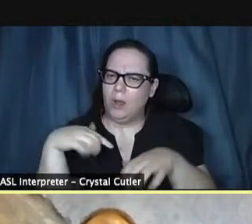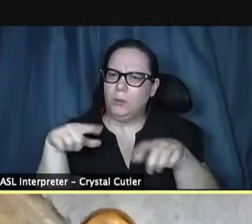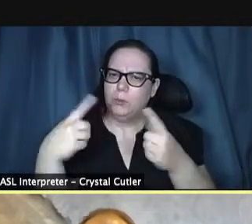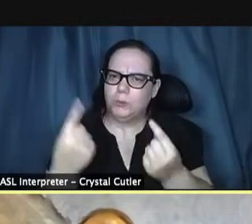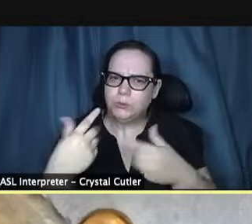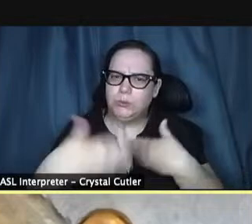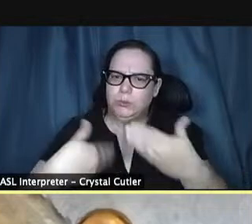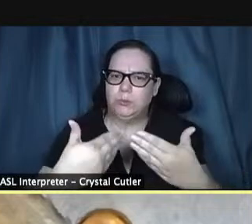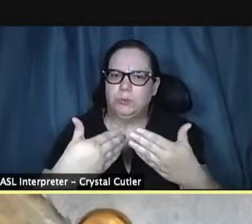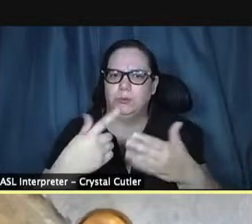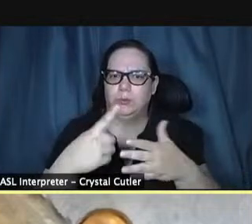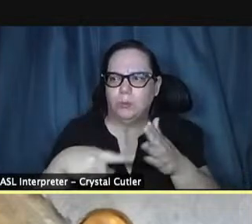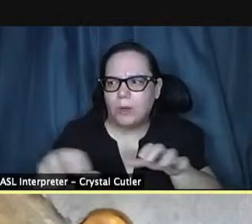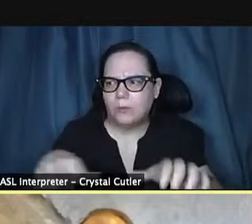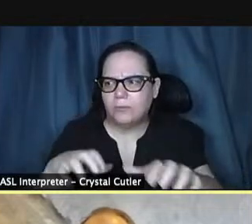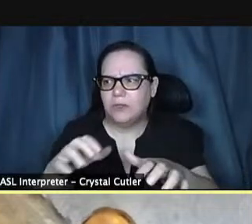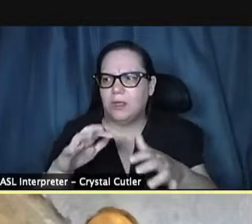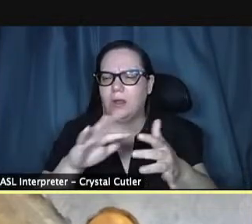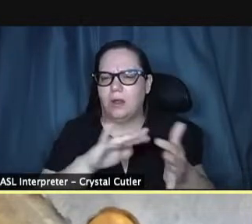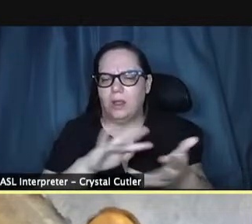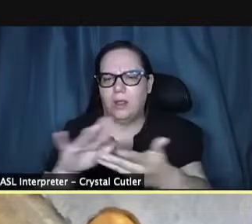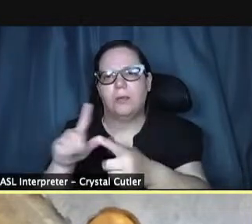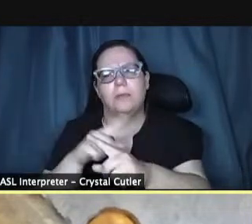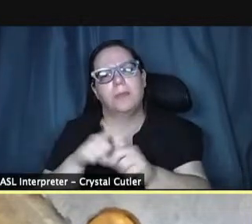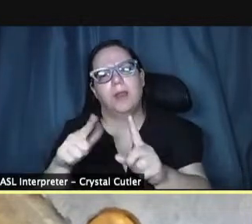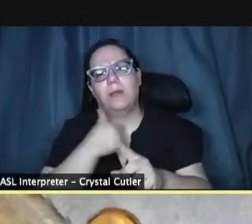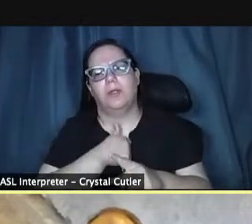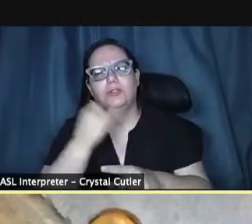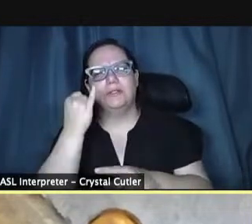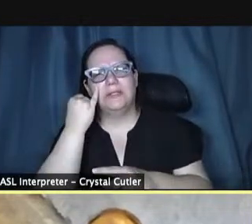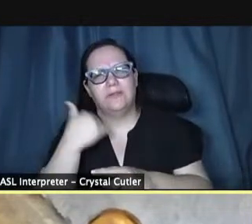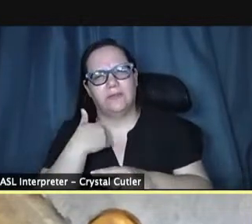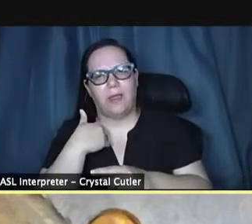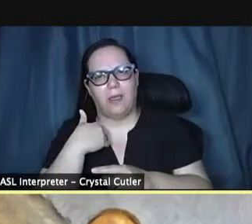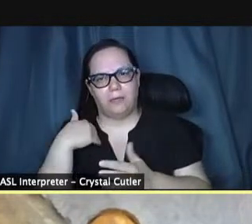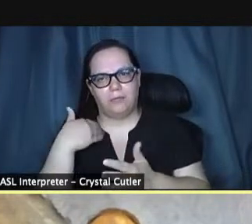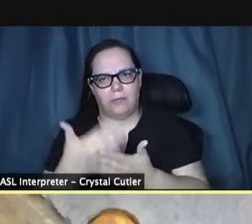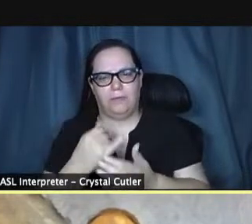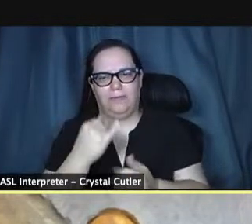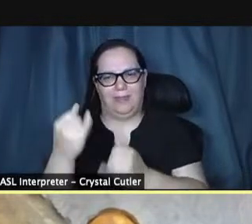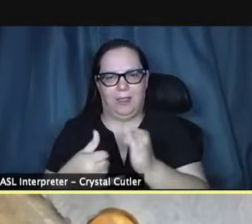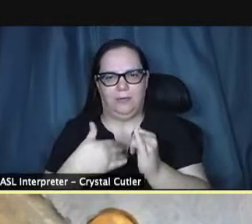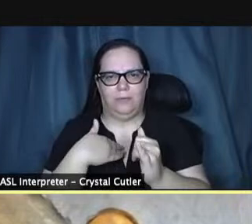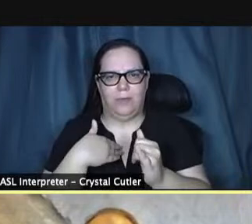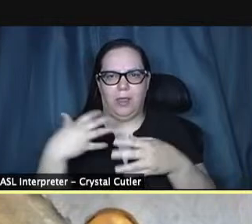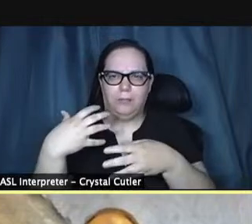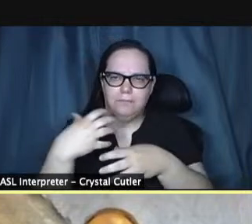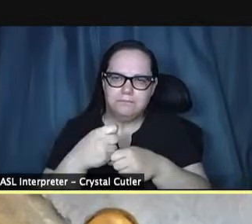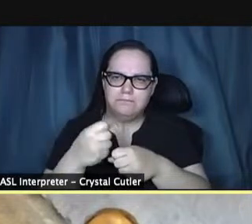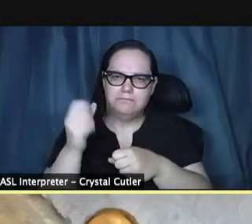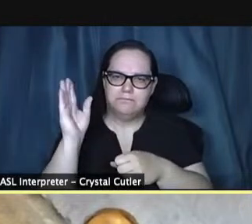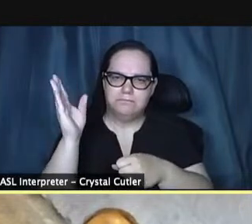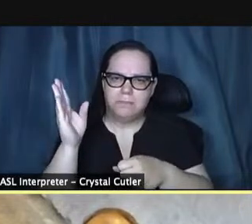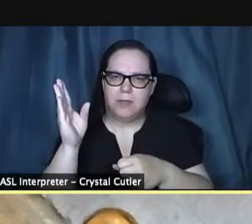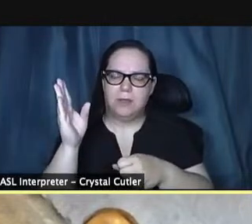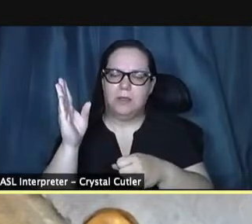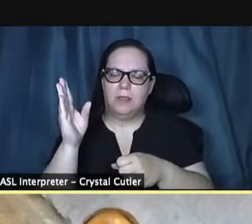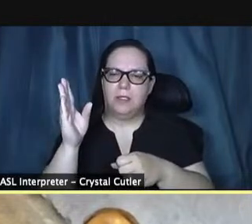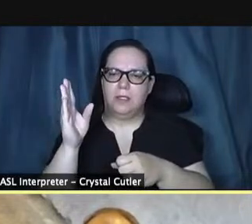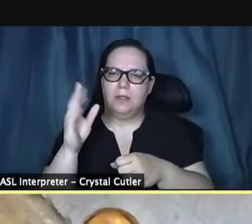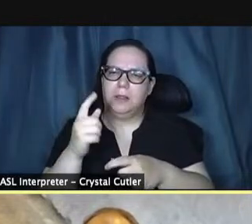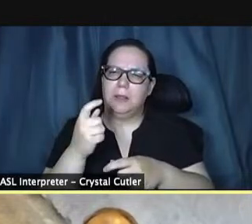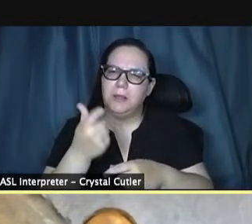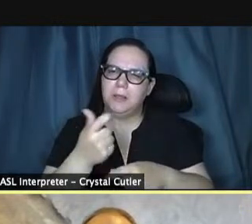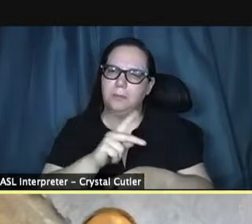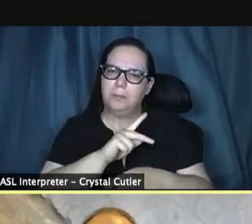So apologize if I come to the end here with a bit of a personal reflection. As I was preparing this talk, I reached out to the